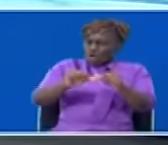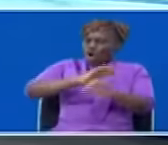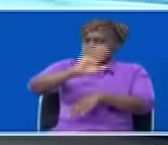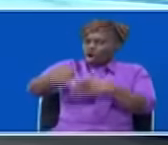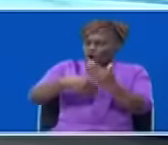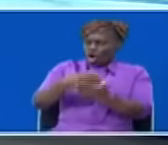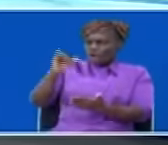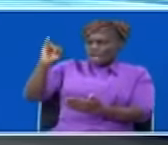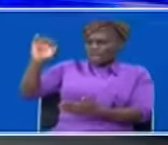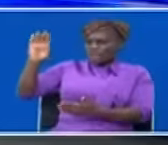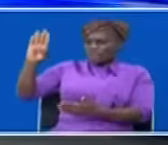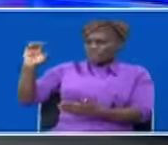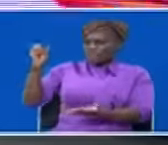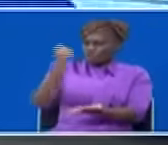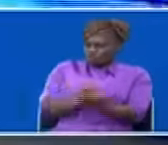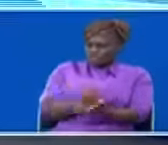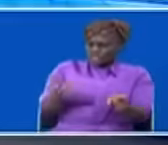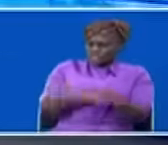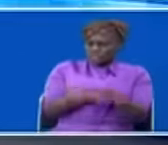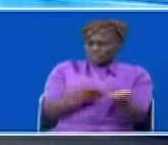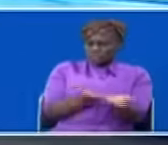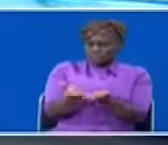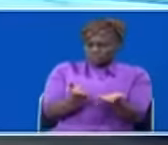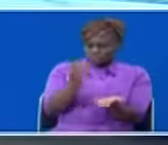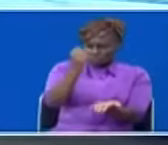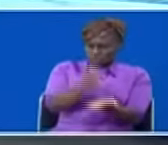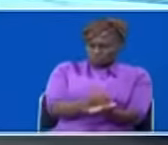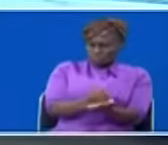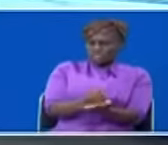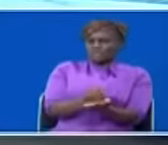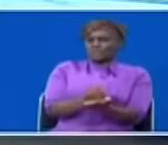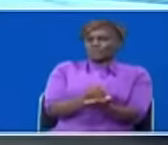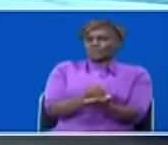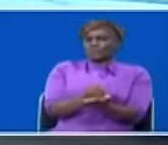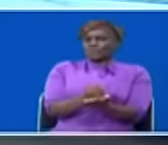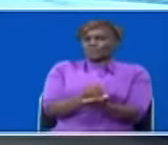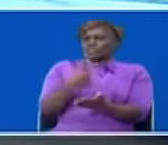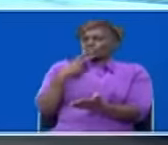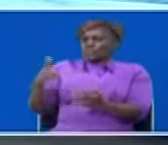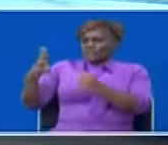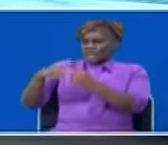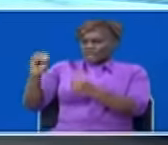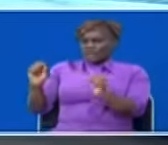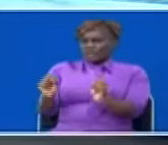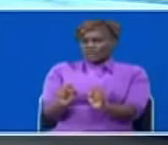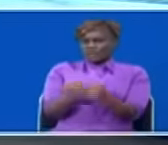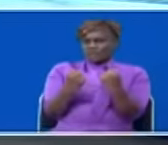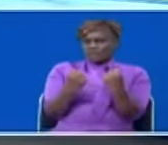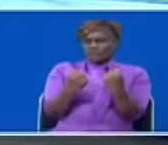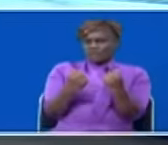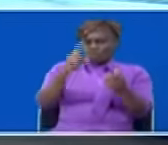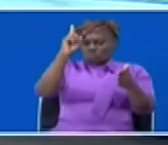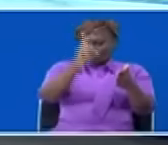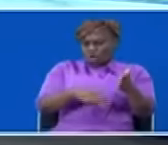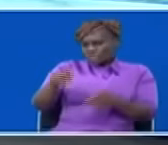offices. You can also go to your Huduma centers. But across the 290 constituencies, this is something that's happening. So on that WhatsApp line